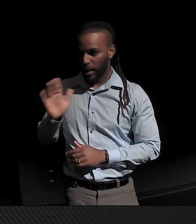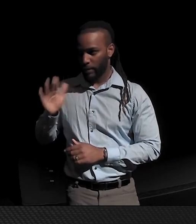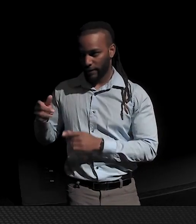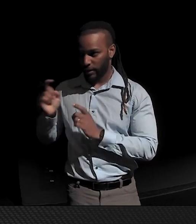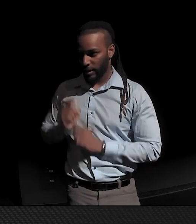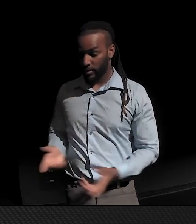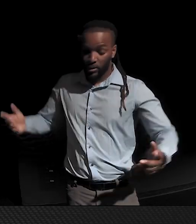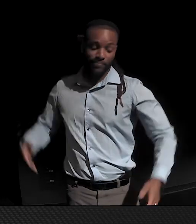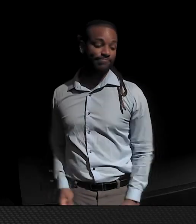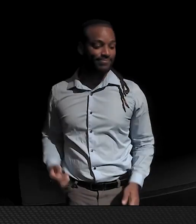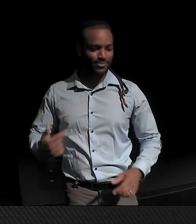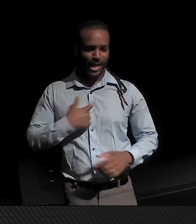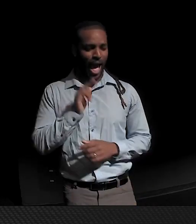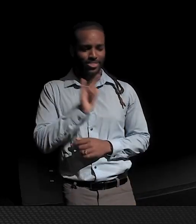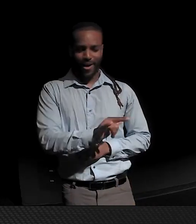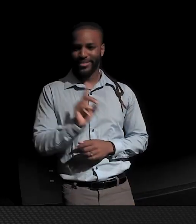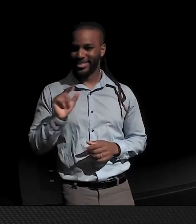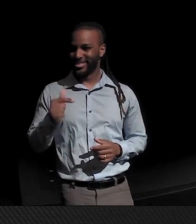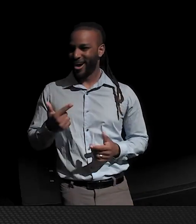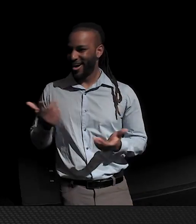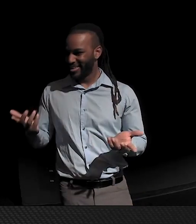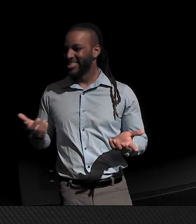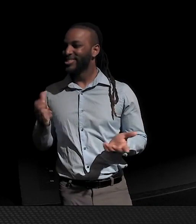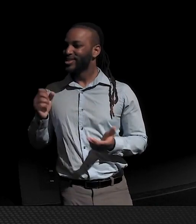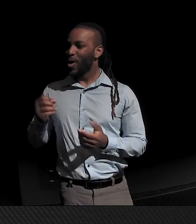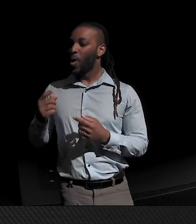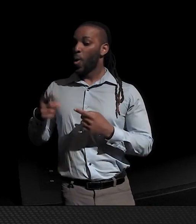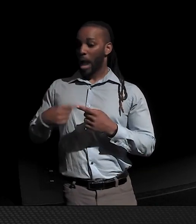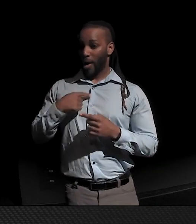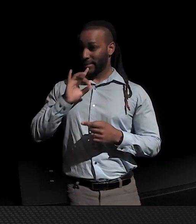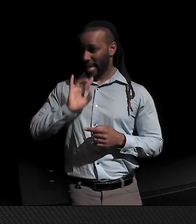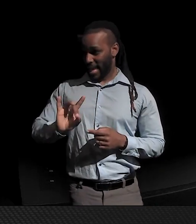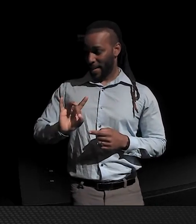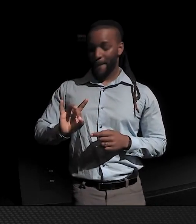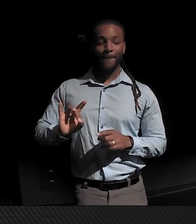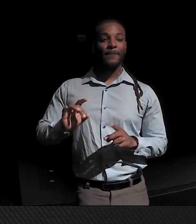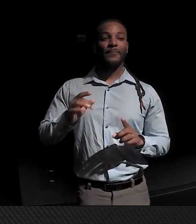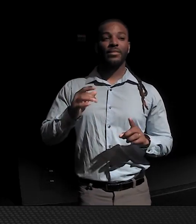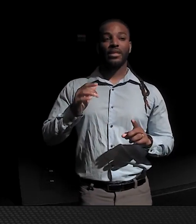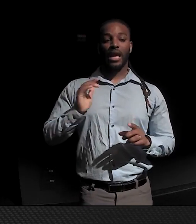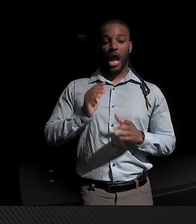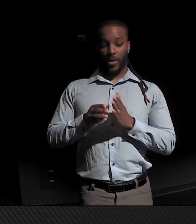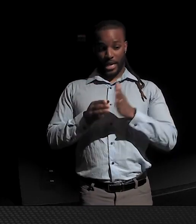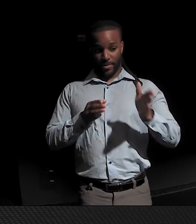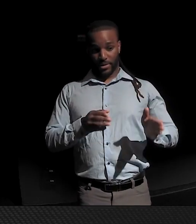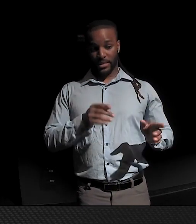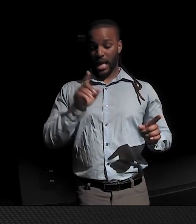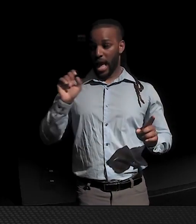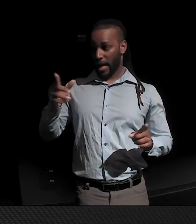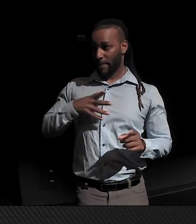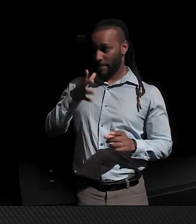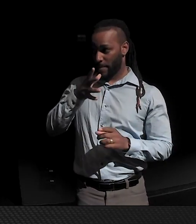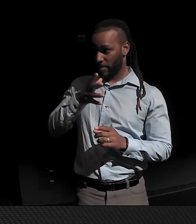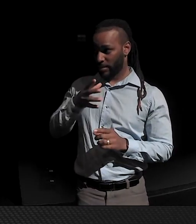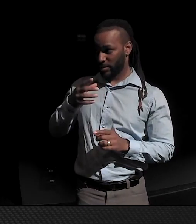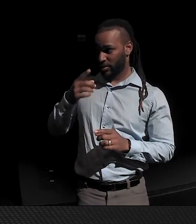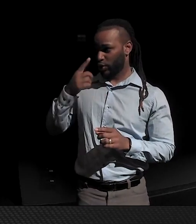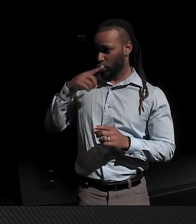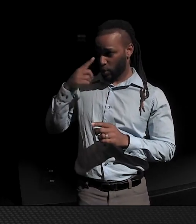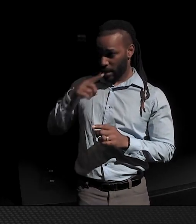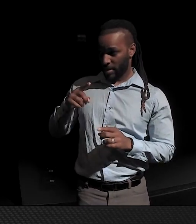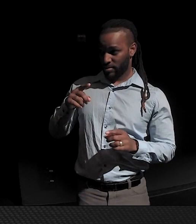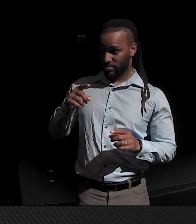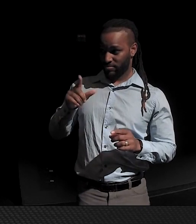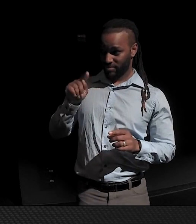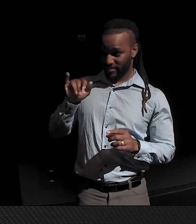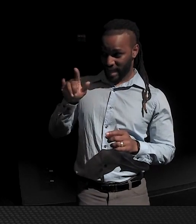so I loved this dog. And so when I was 8, our neighbors asked my mom, they said, would Tyler